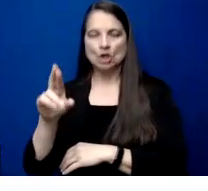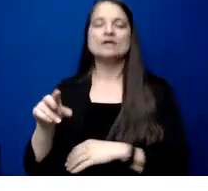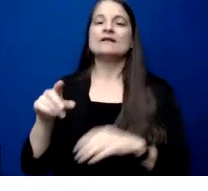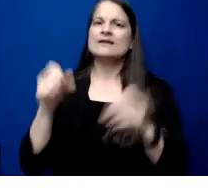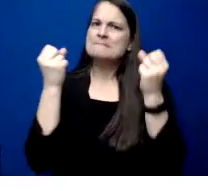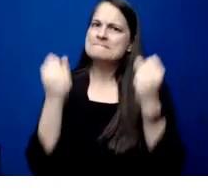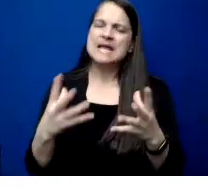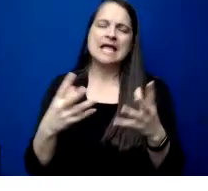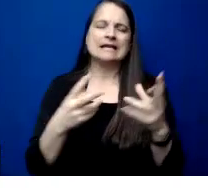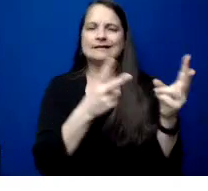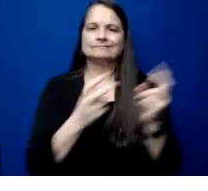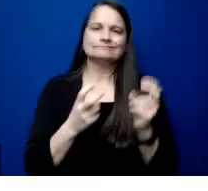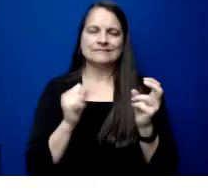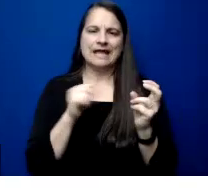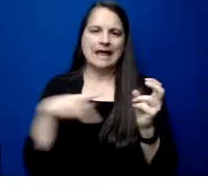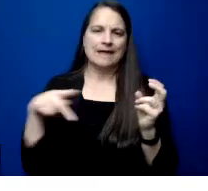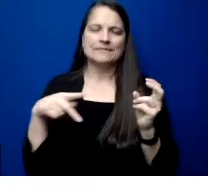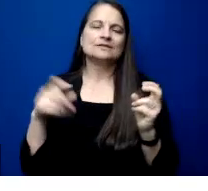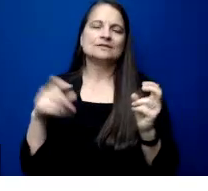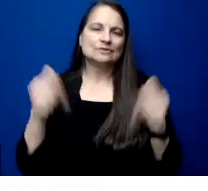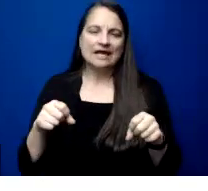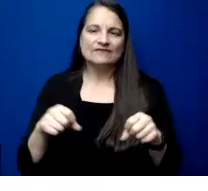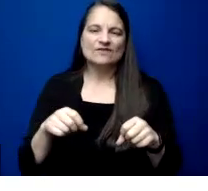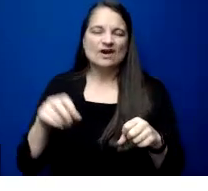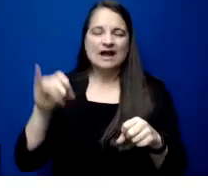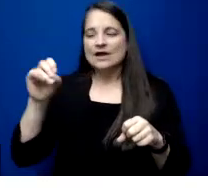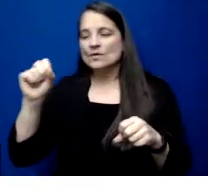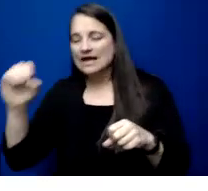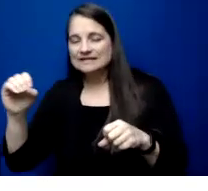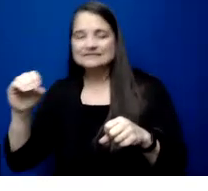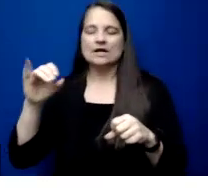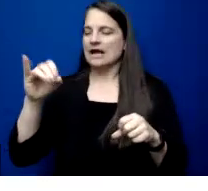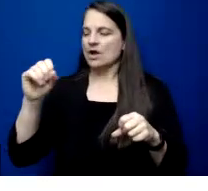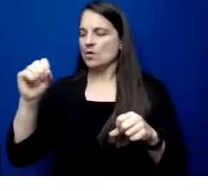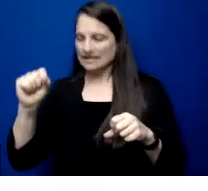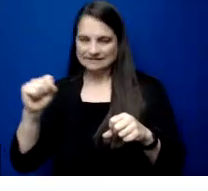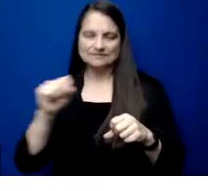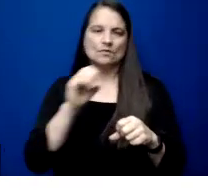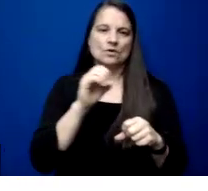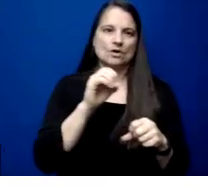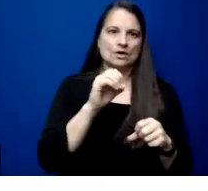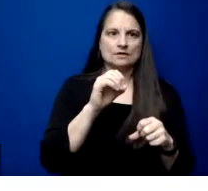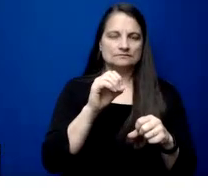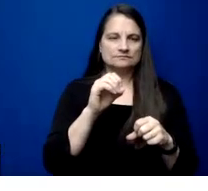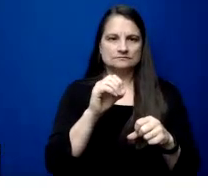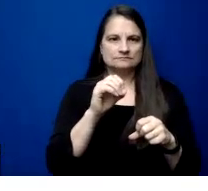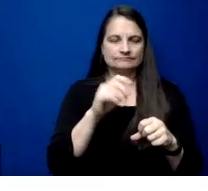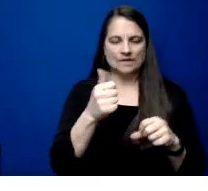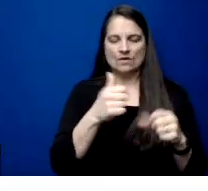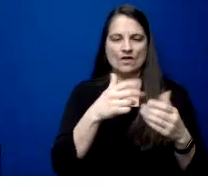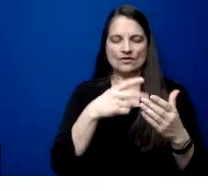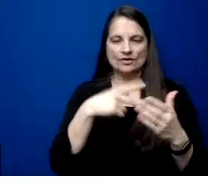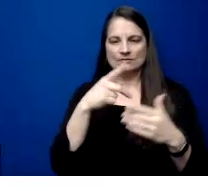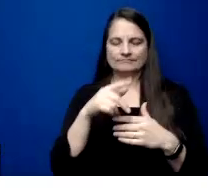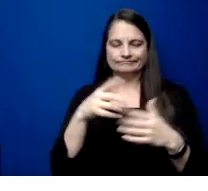download on any smartphone. So whether it's an Android-based platform or an iOS platform, you can download those free timers there